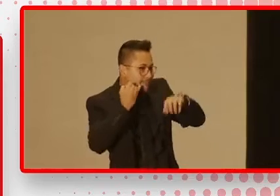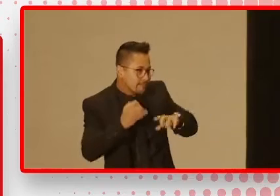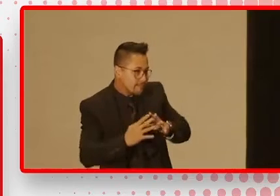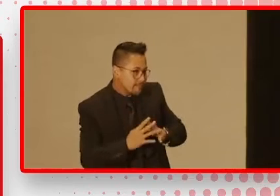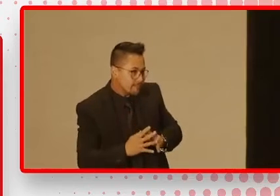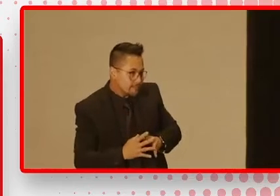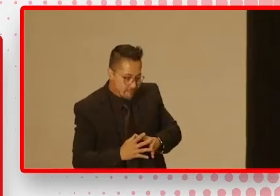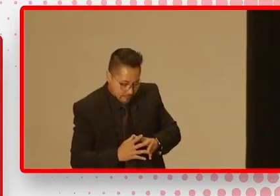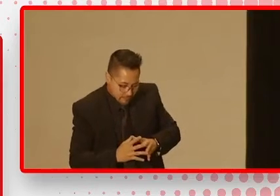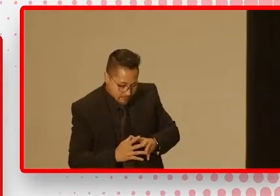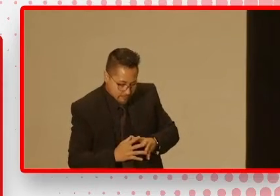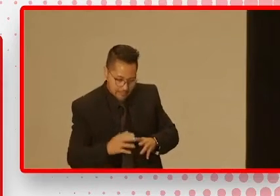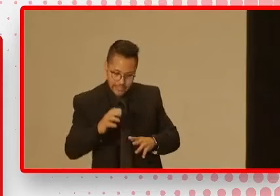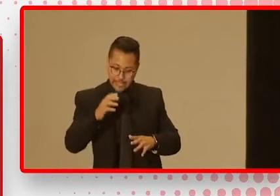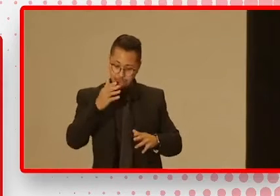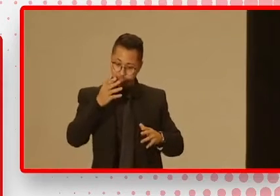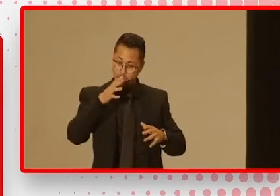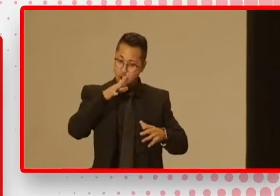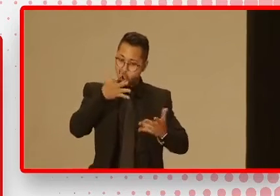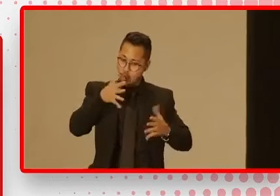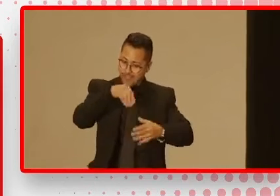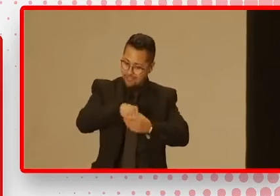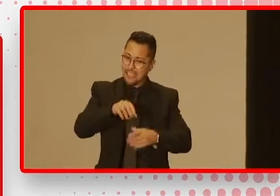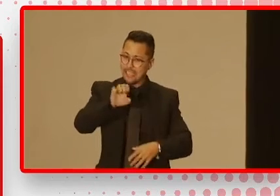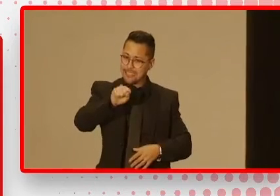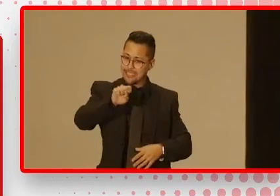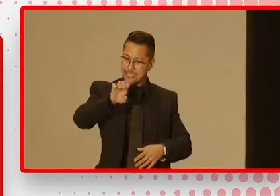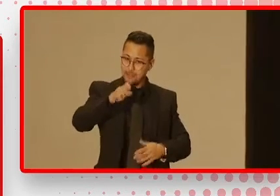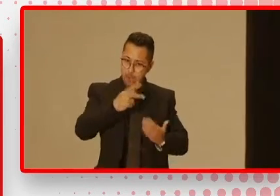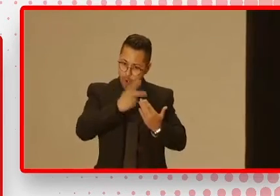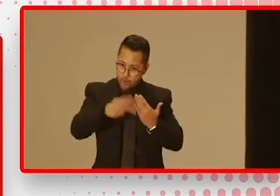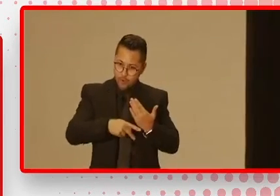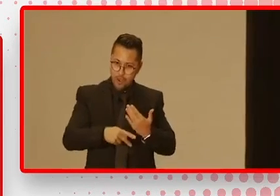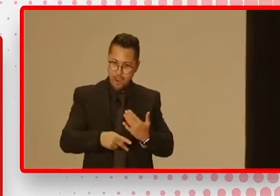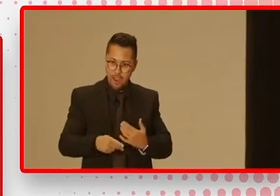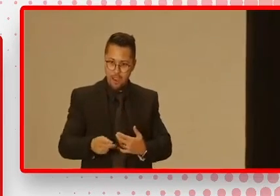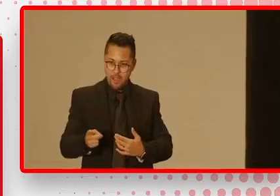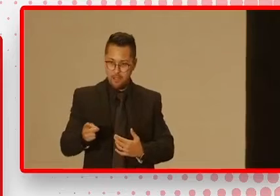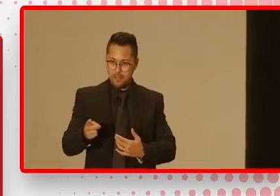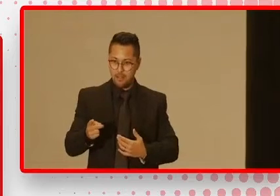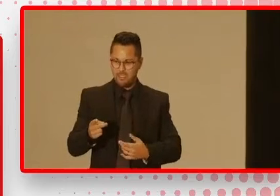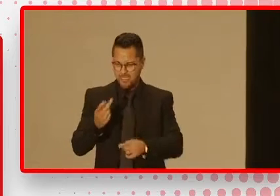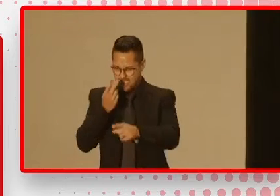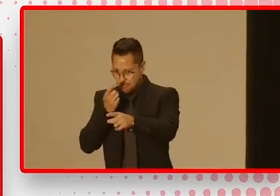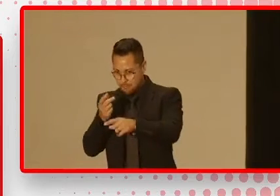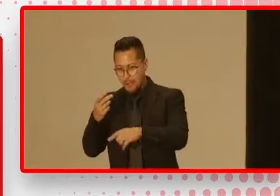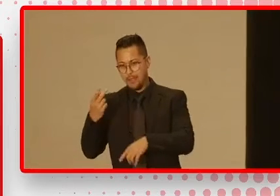in an ESE program and you go to Palm Beach State,